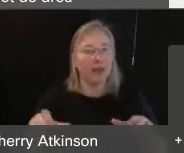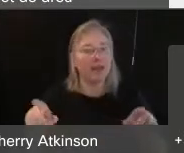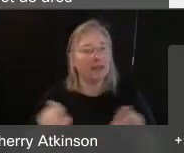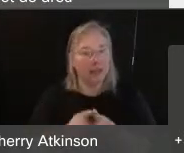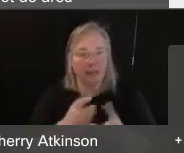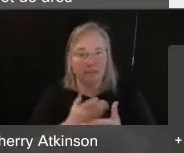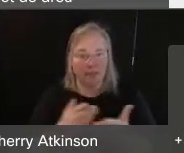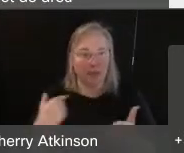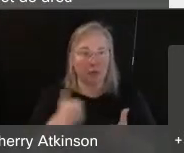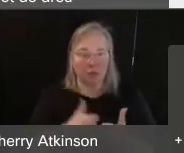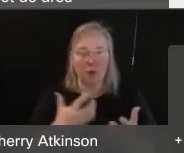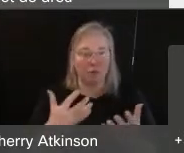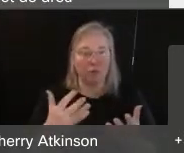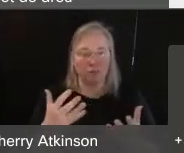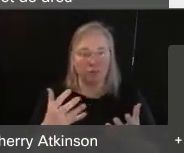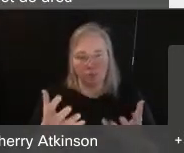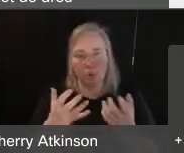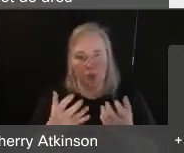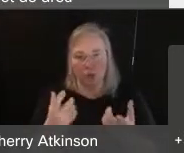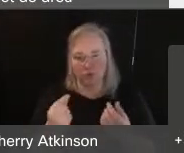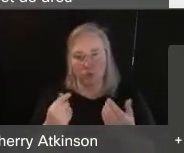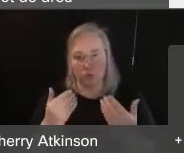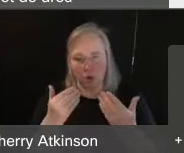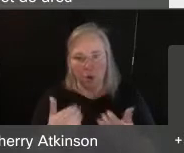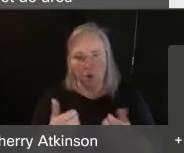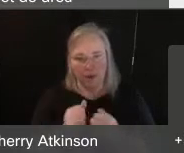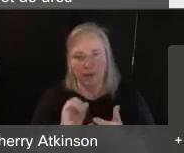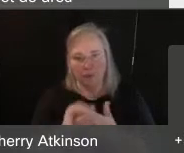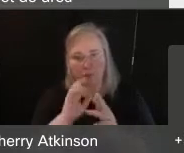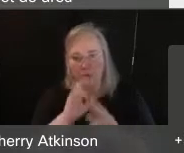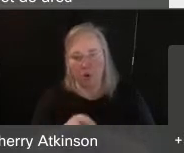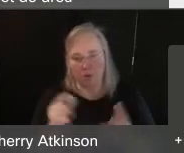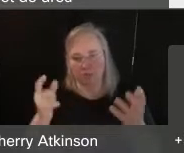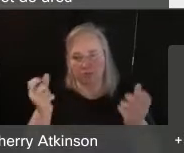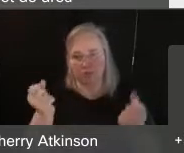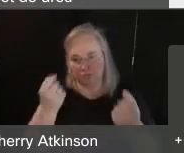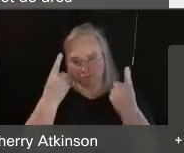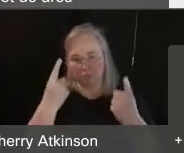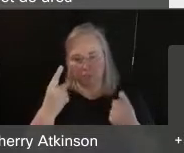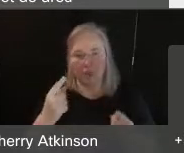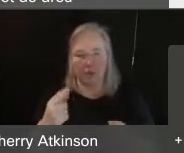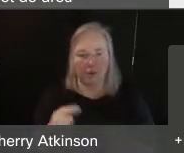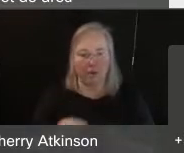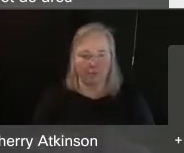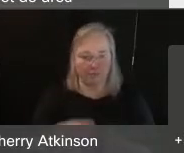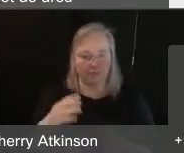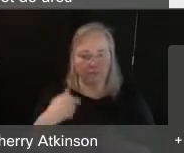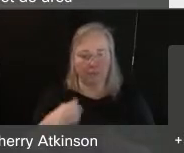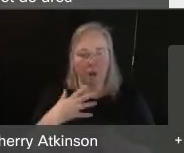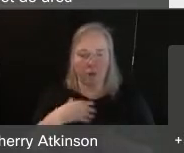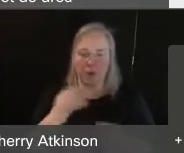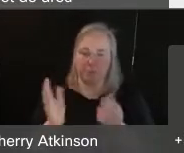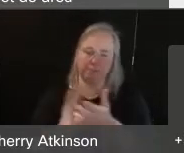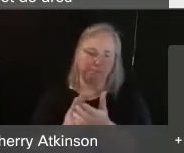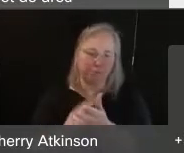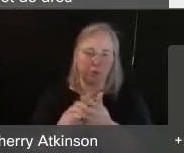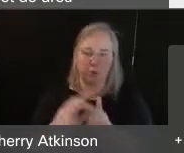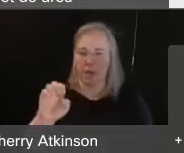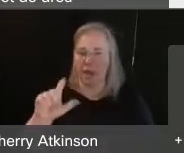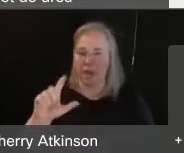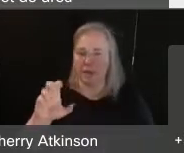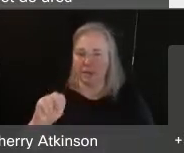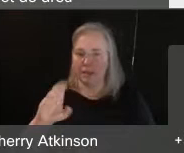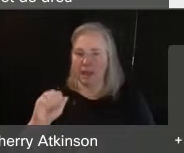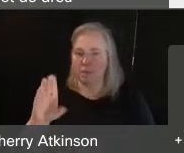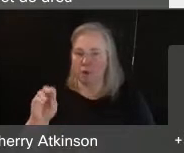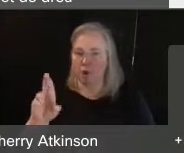with the report. So I thank you for that leadership. Thank you. I would add a shout out to Ellen and Barbara for editing